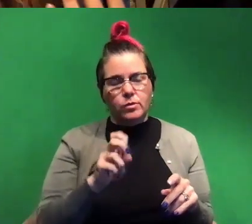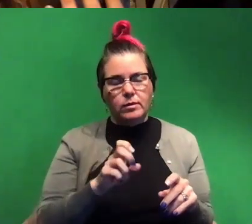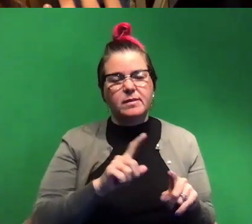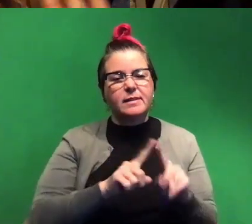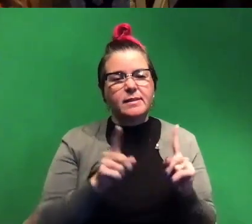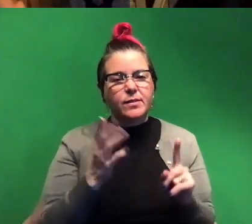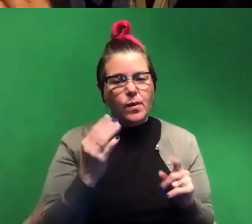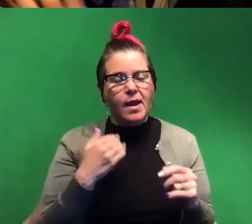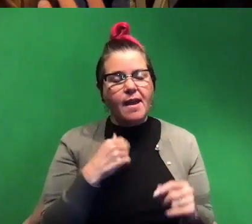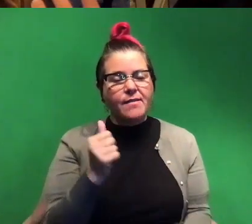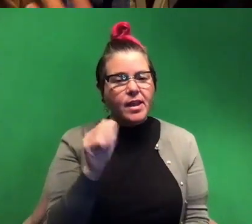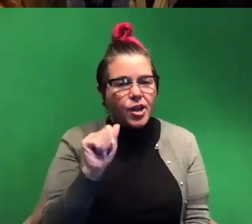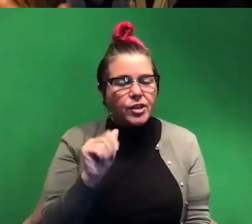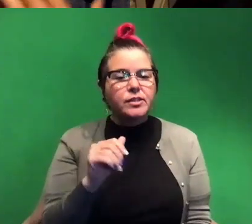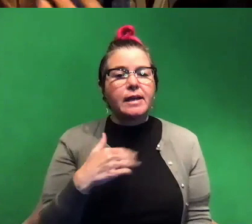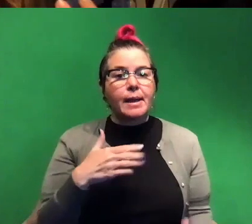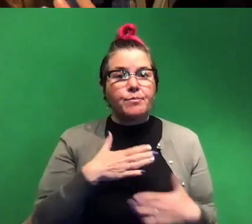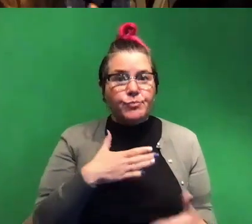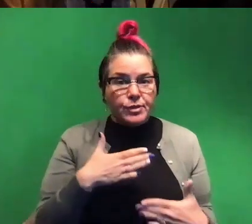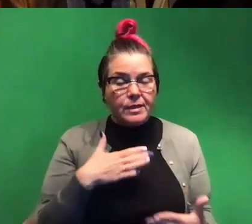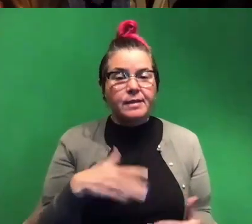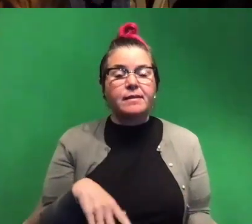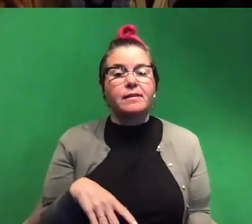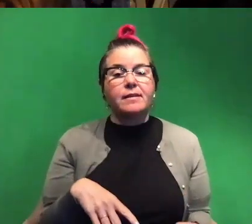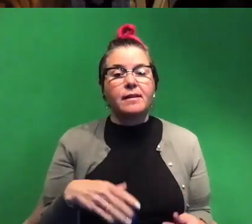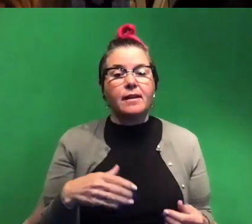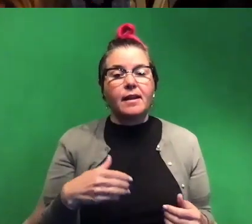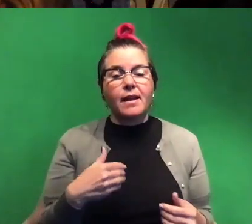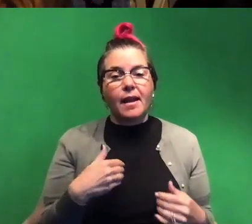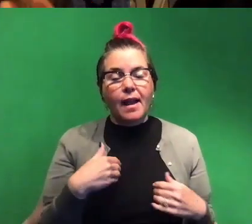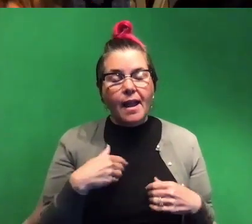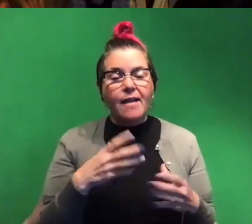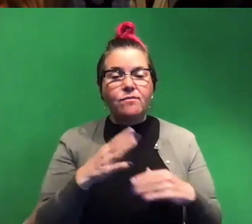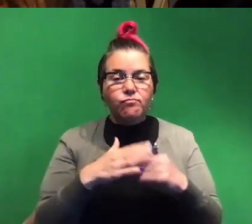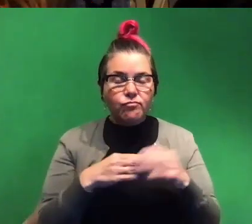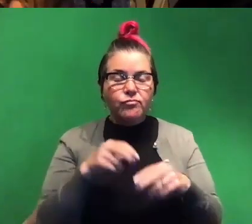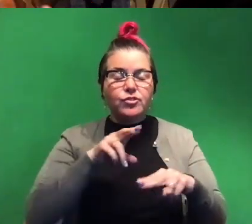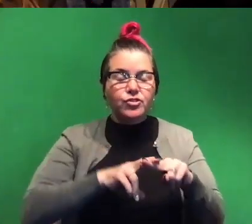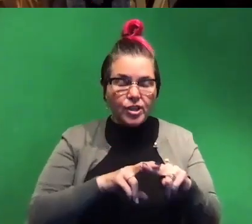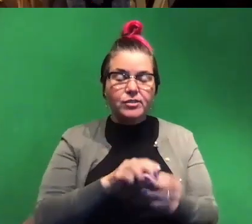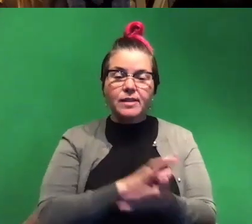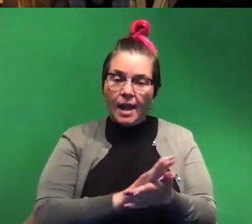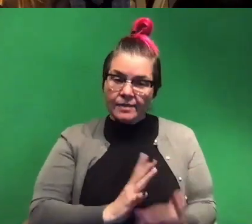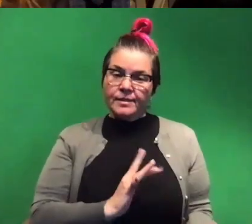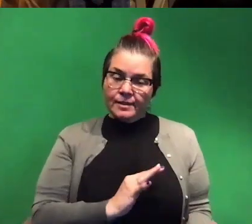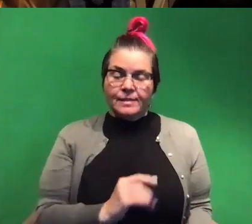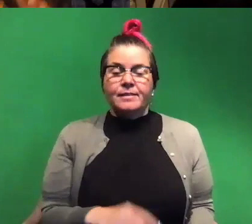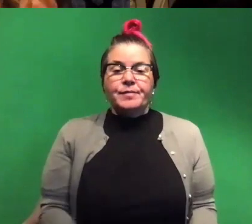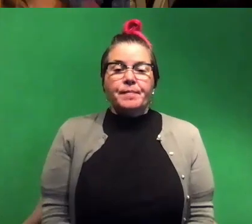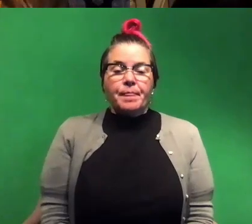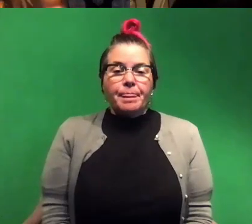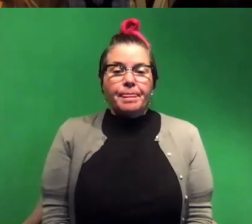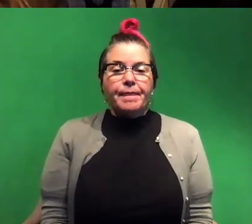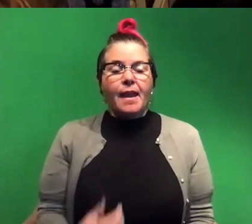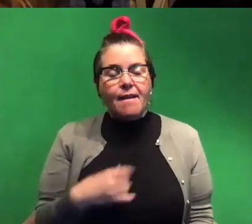has AC, they can breathe. It's, they have some really nice chairs. I've sat in them, quite nice. Cool. They have